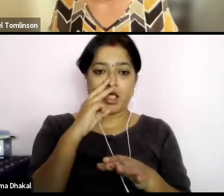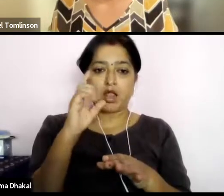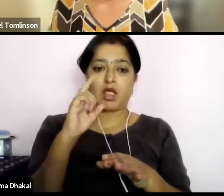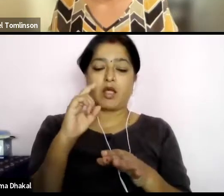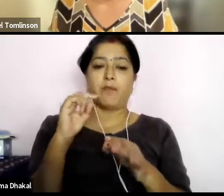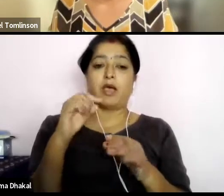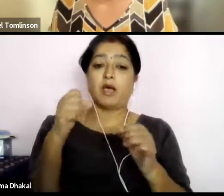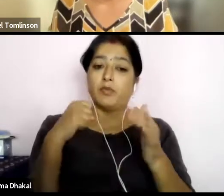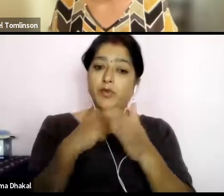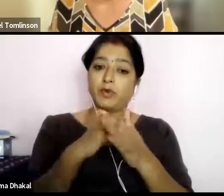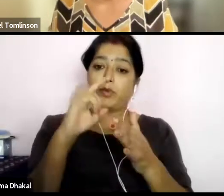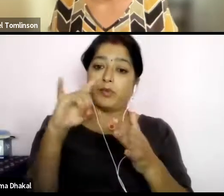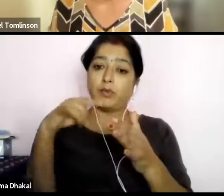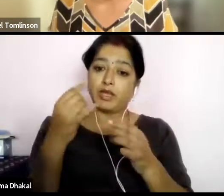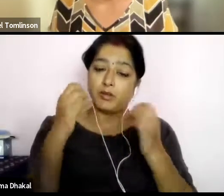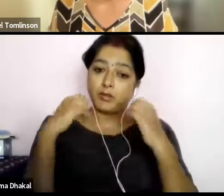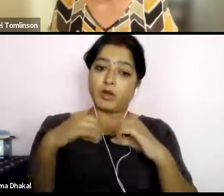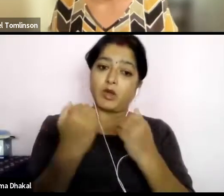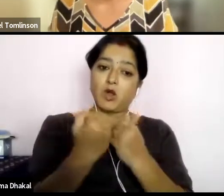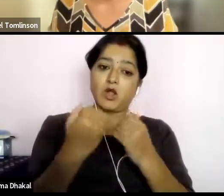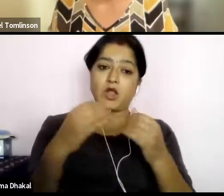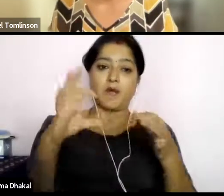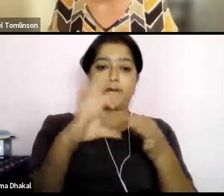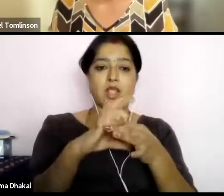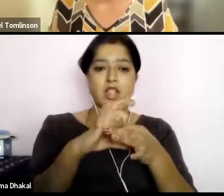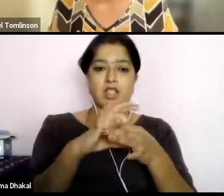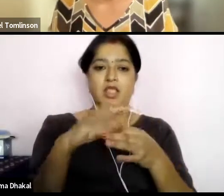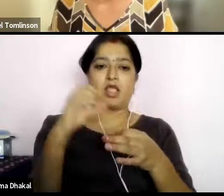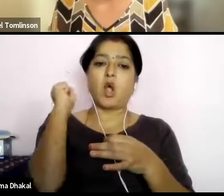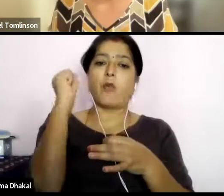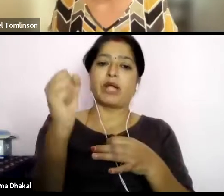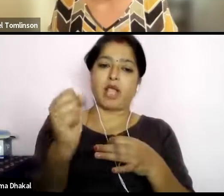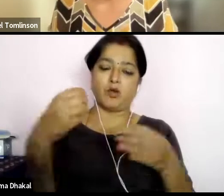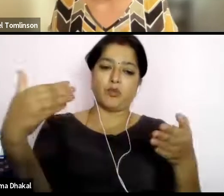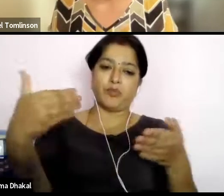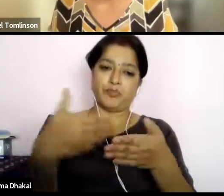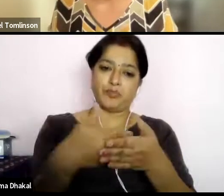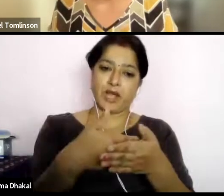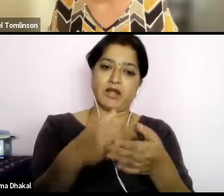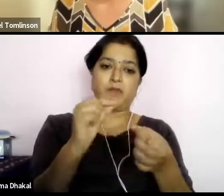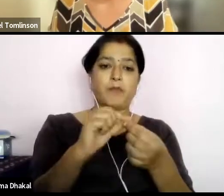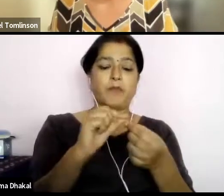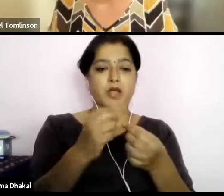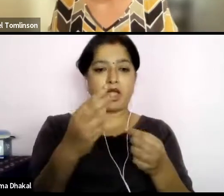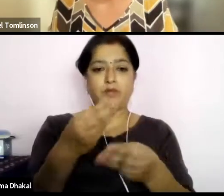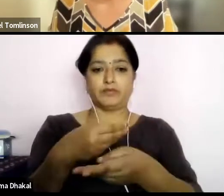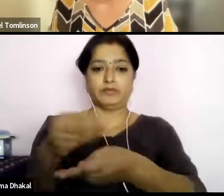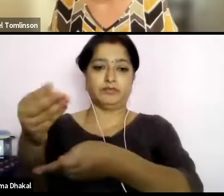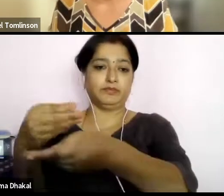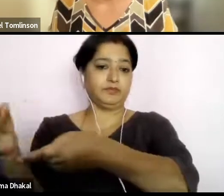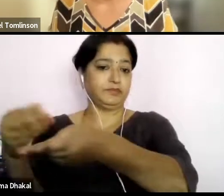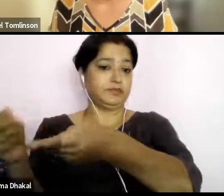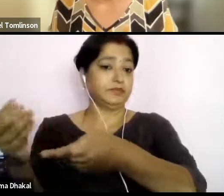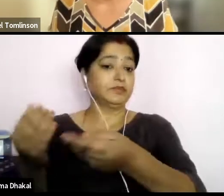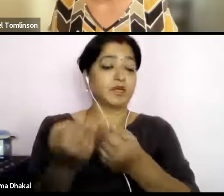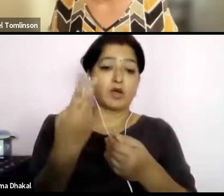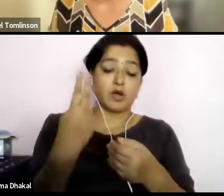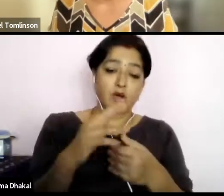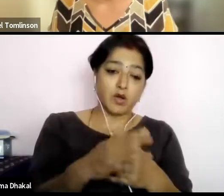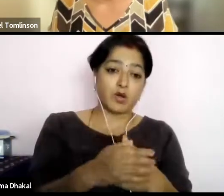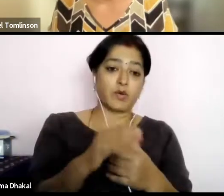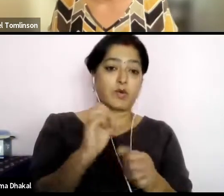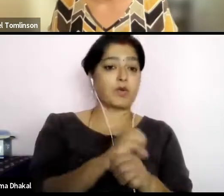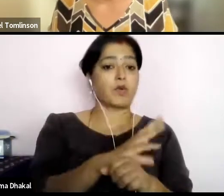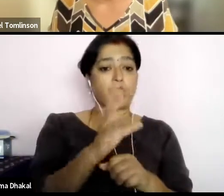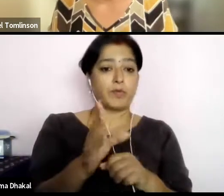because of the COVID-19 pandemic, we can't get the opportunity to reach these persons. But during